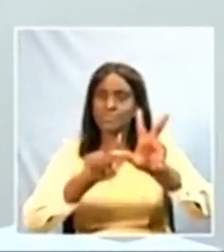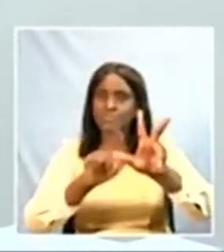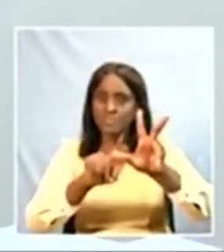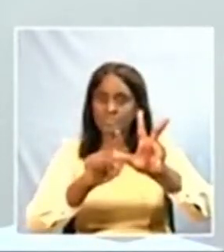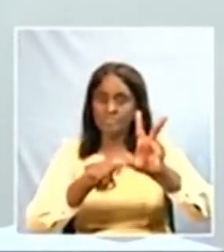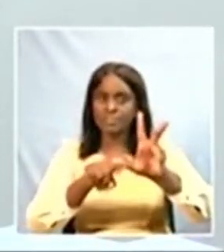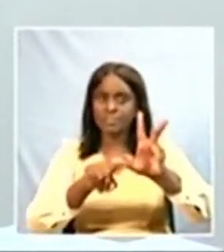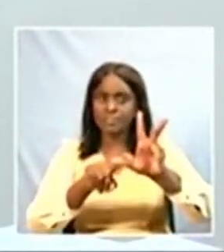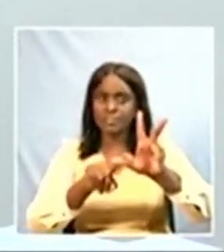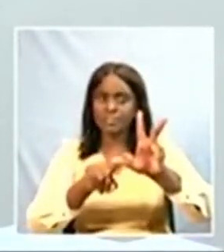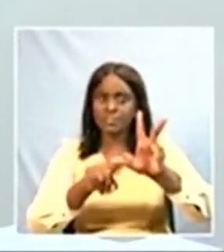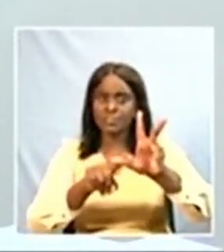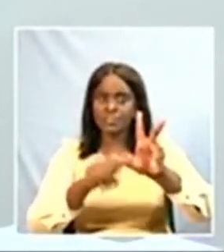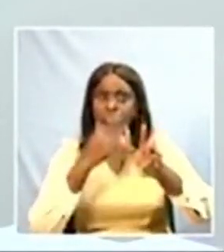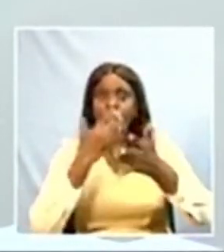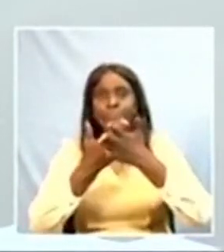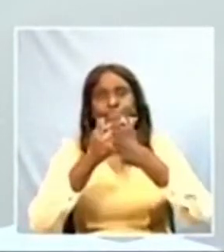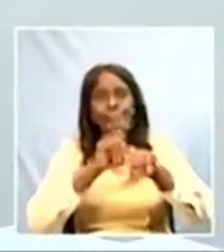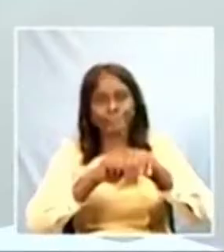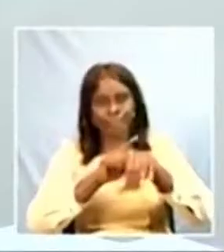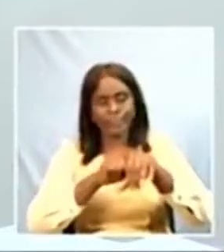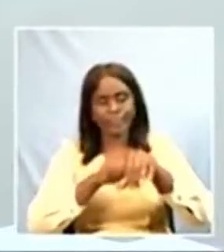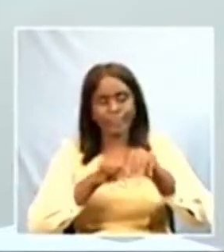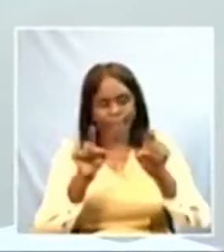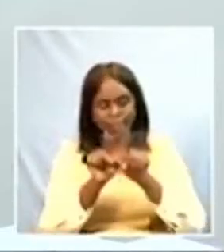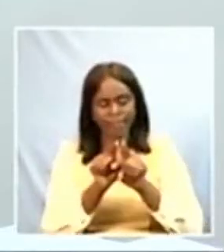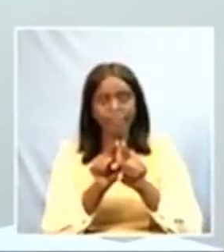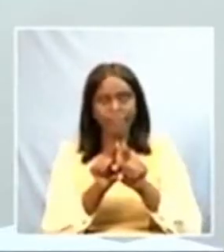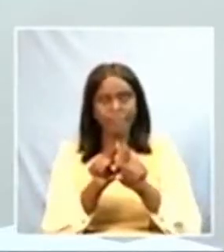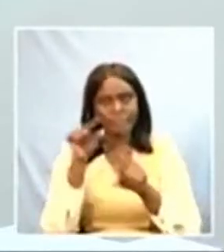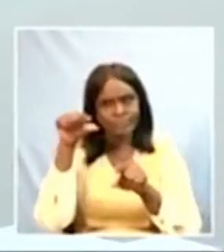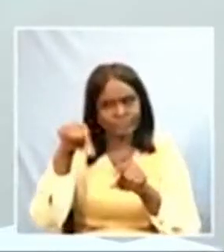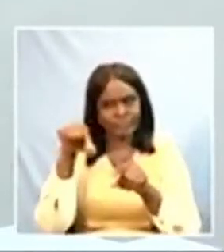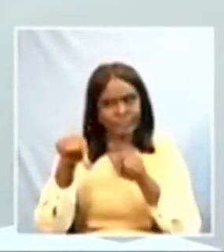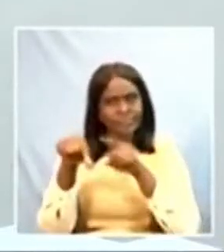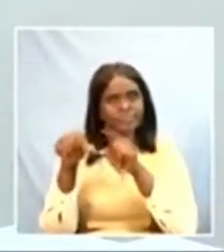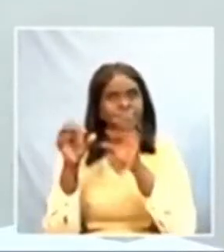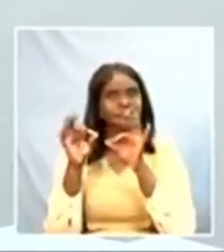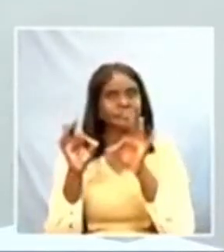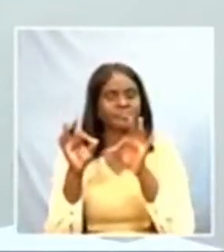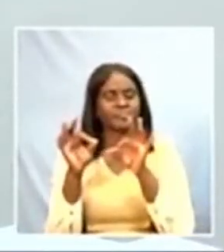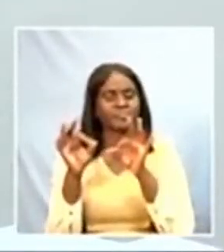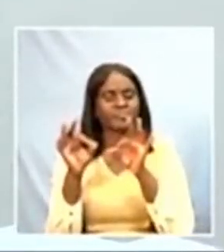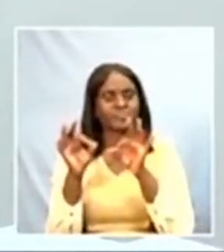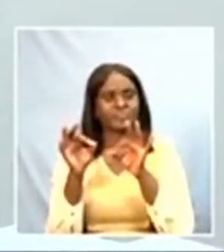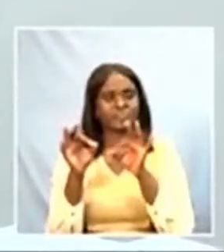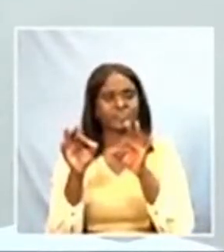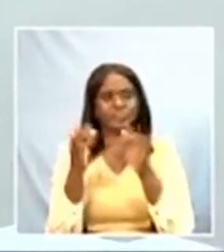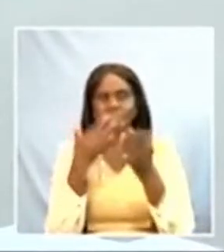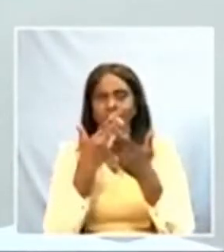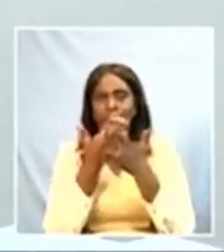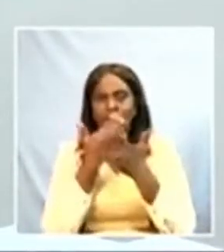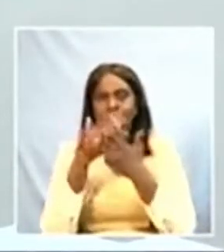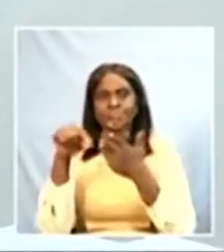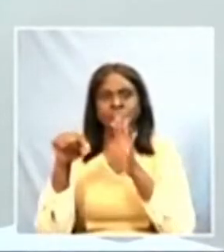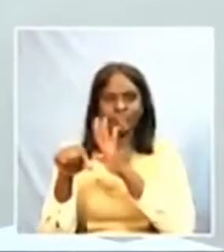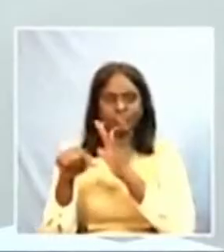or in a good time, and the quality should be good quality.